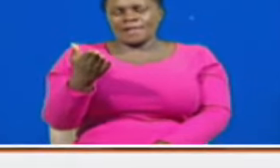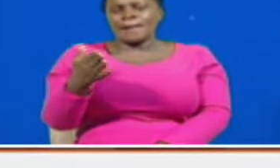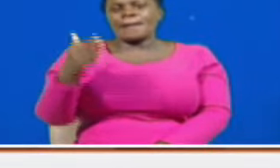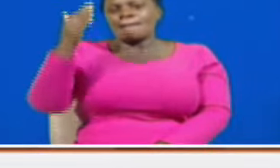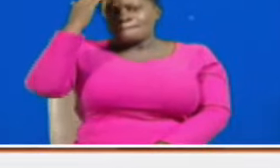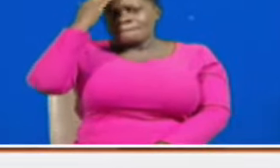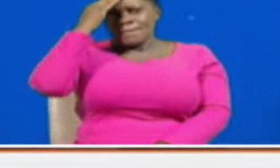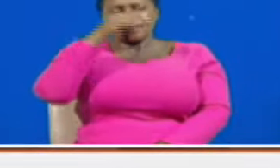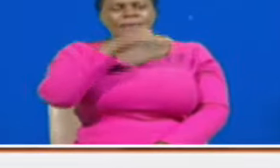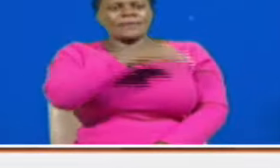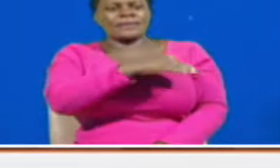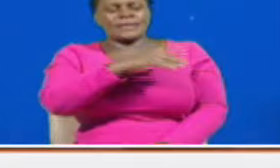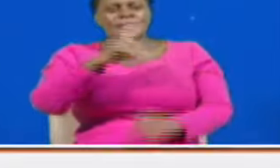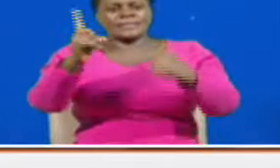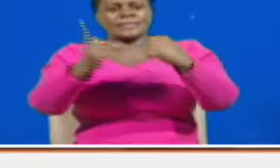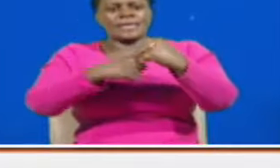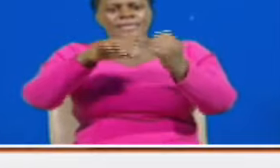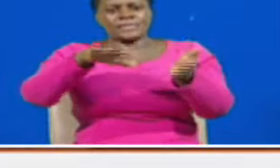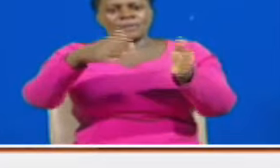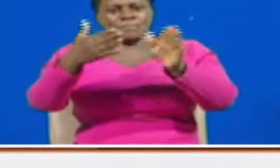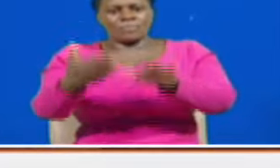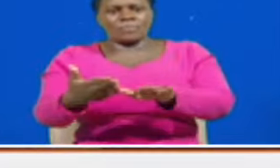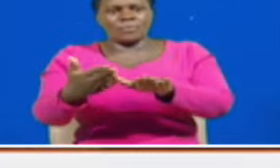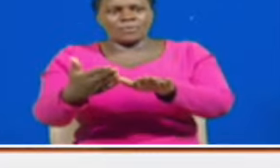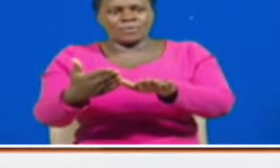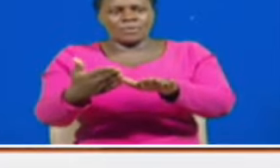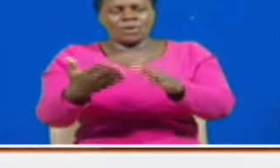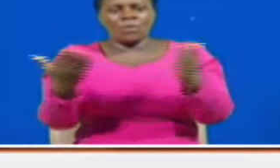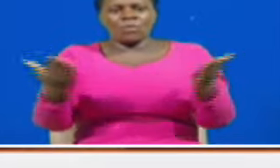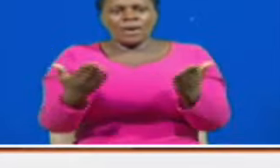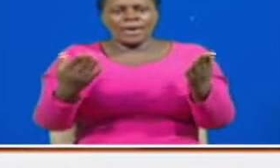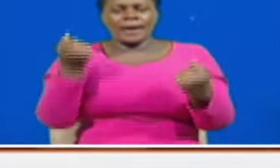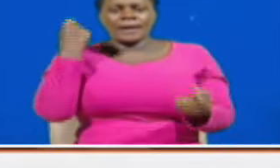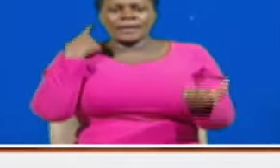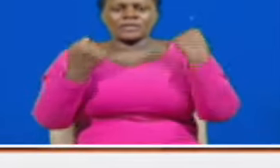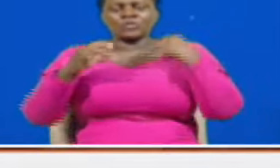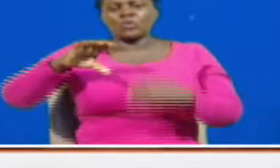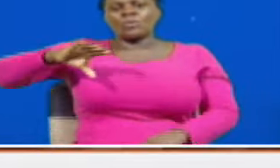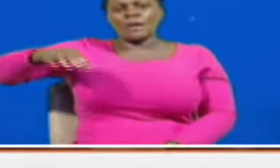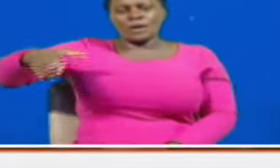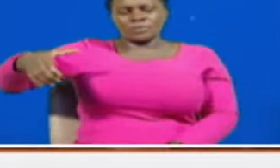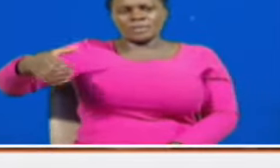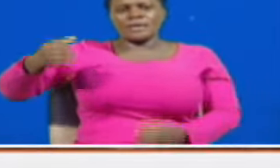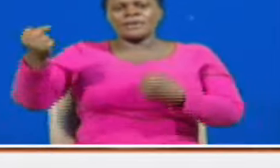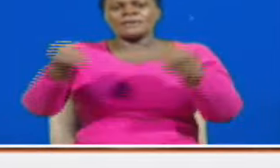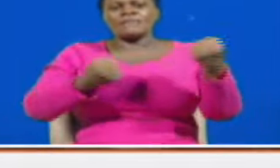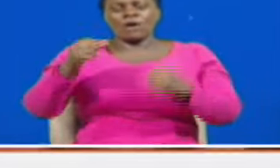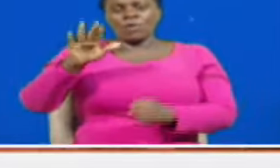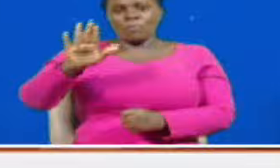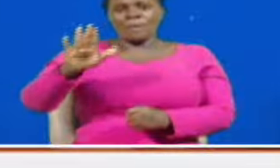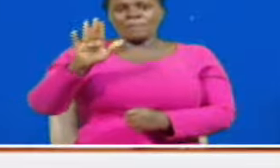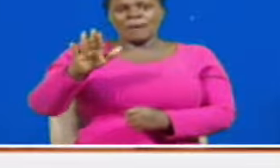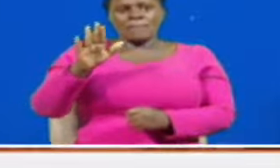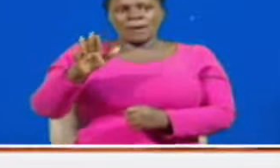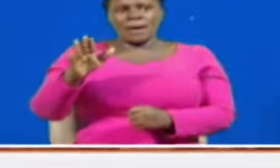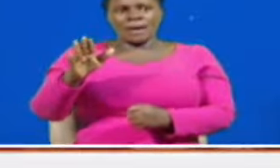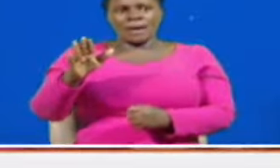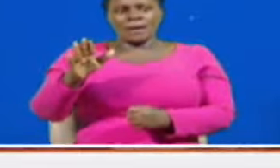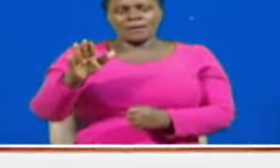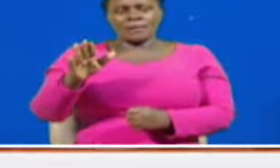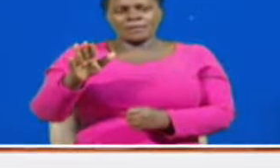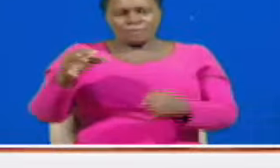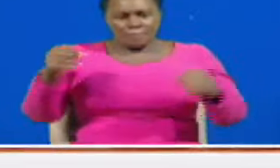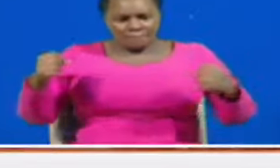Monday evening, six people perished on the spot at Dukamoja area in Kericho County after the vehicle they were traveling in, a Toyota